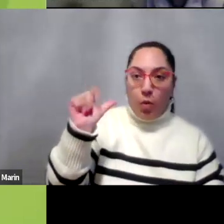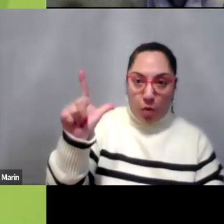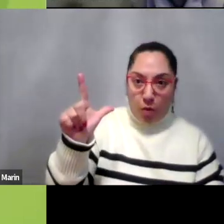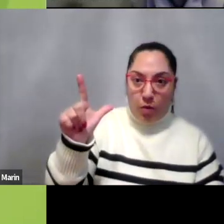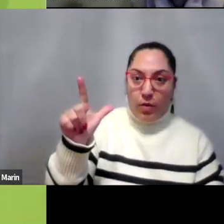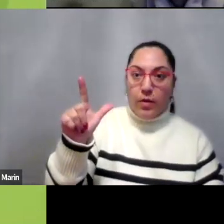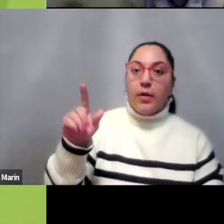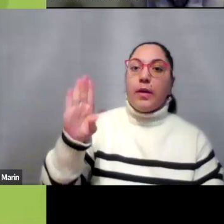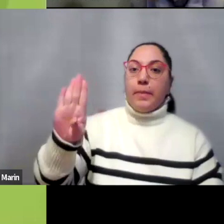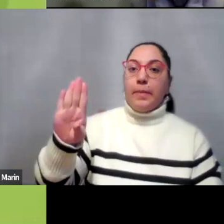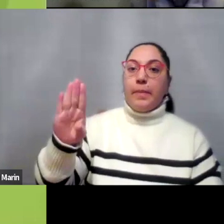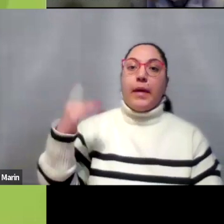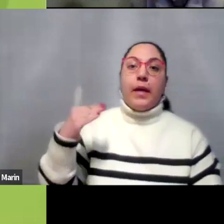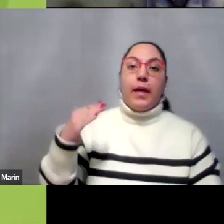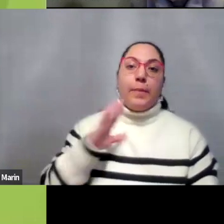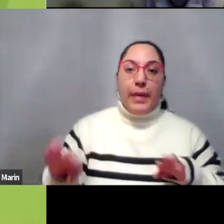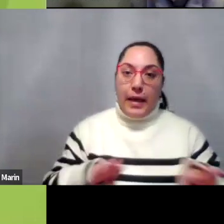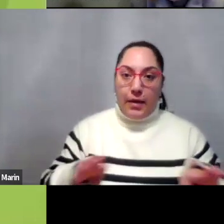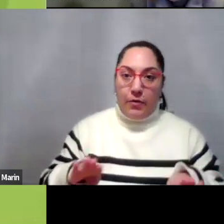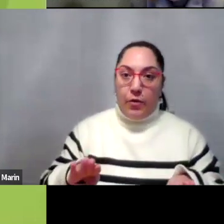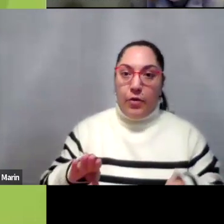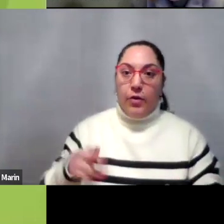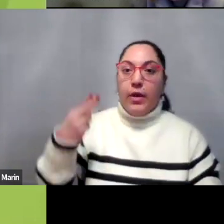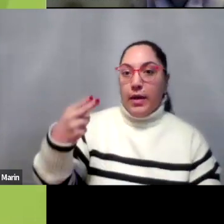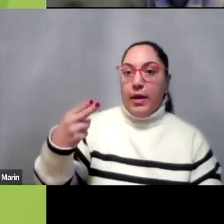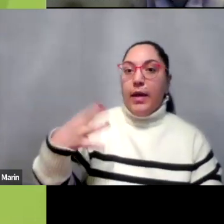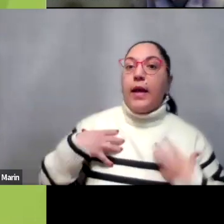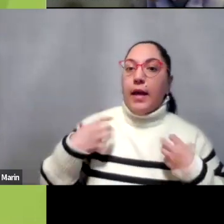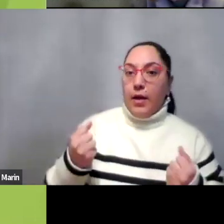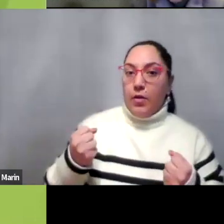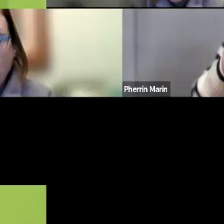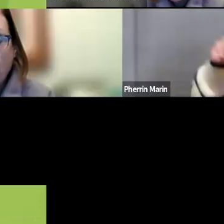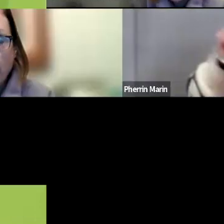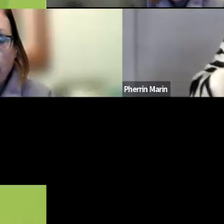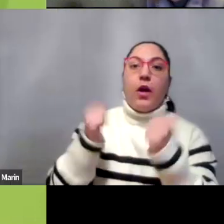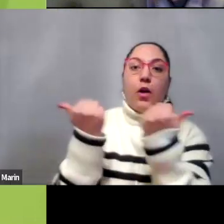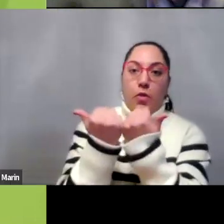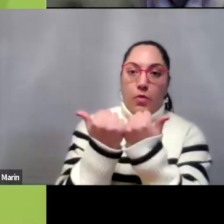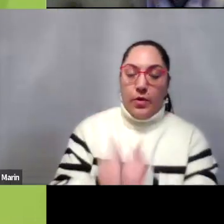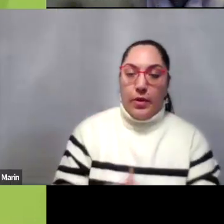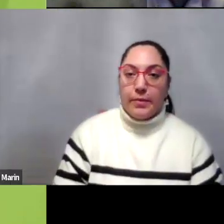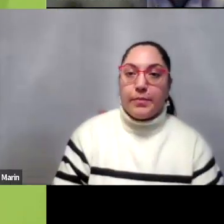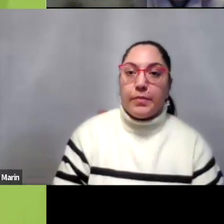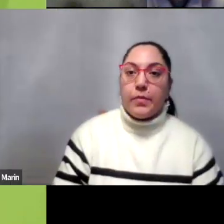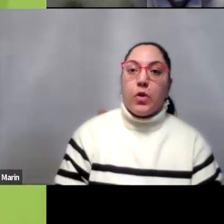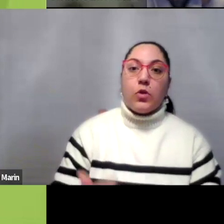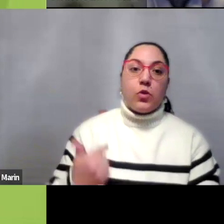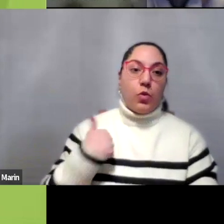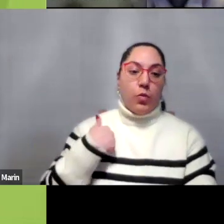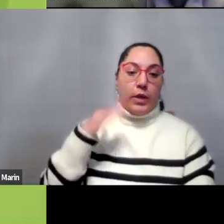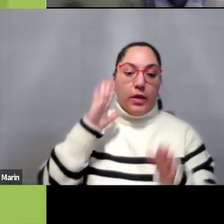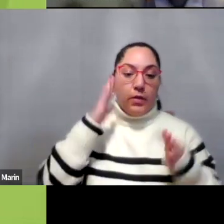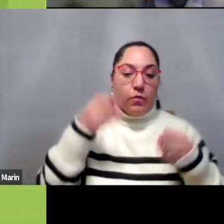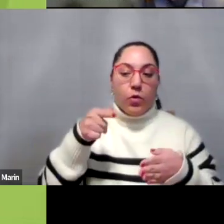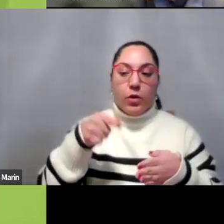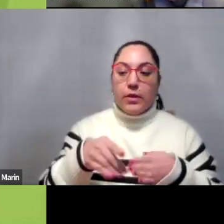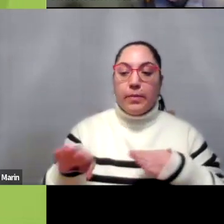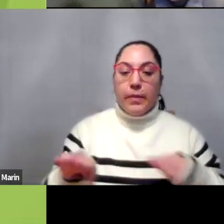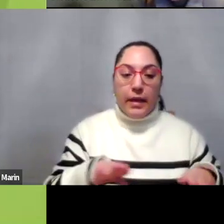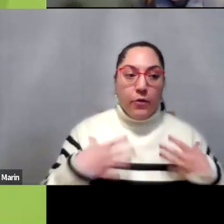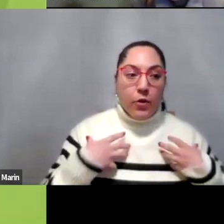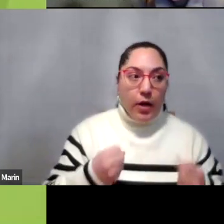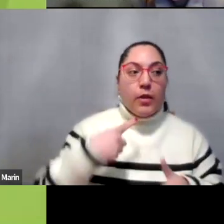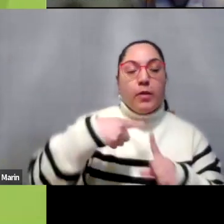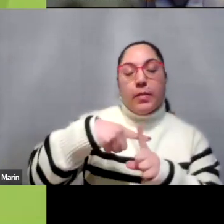charge is to oversee the public mental health services in Montgomery County. And that's behavioral health and mental